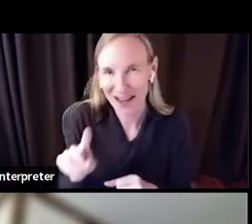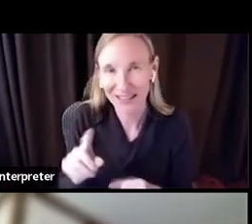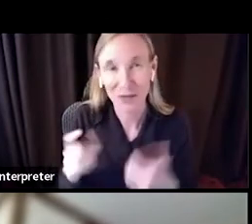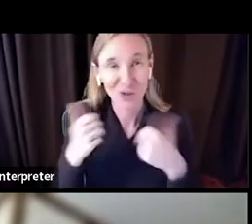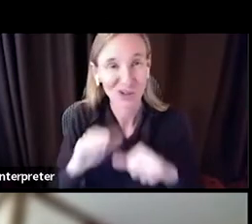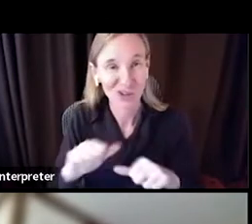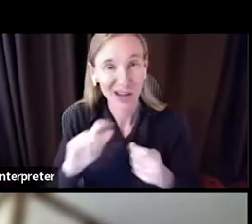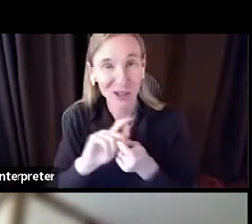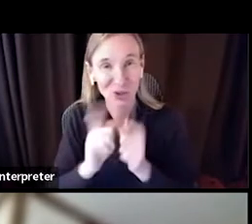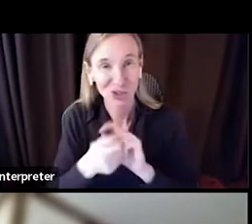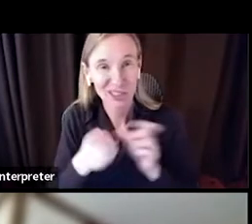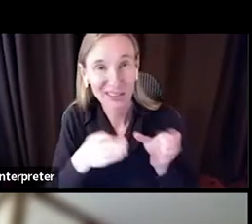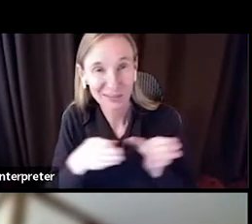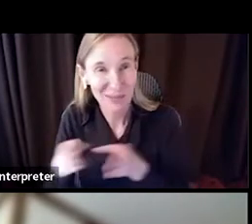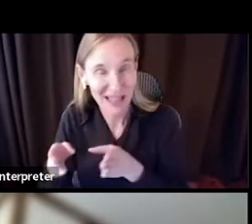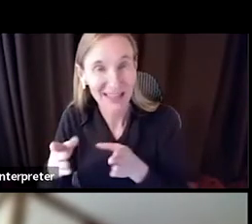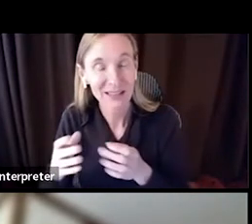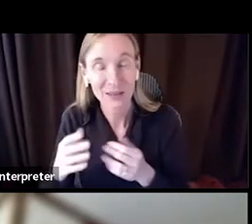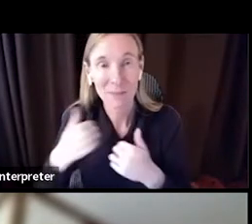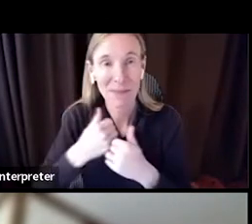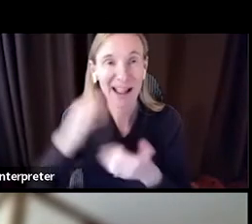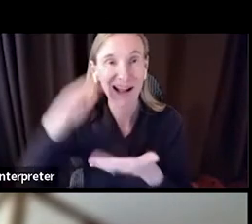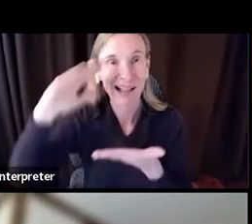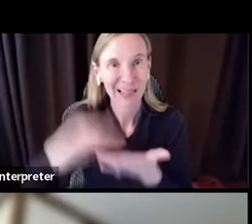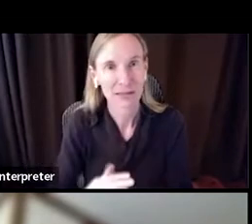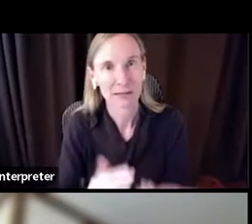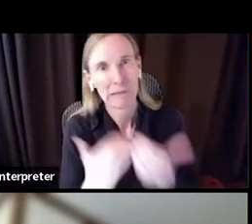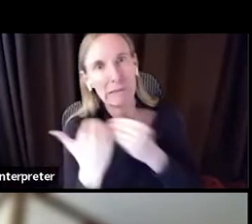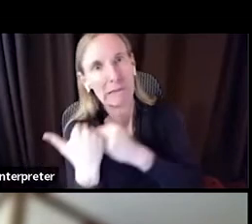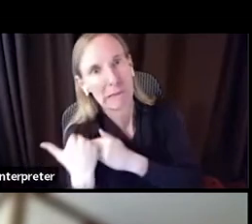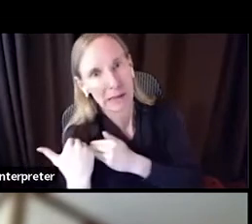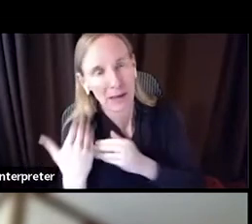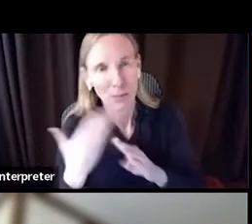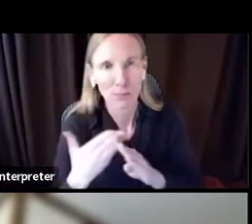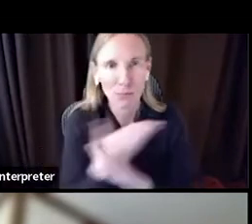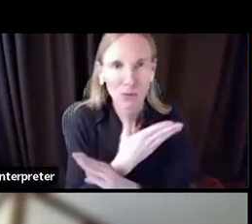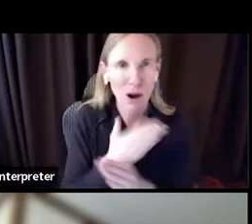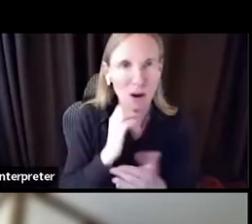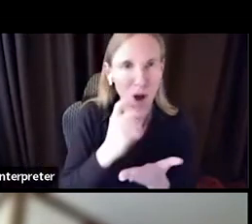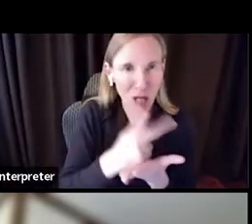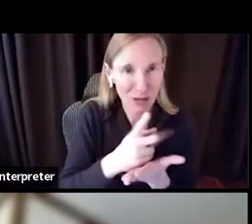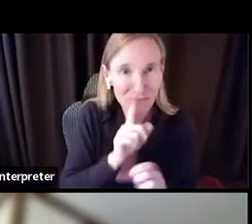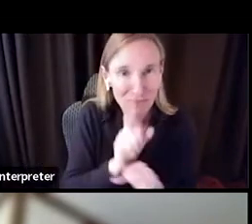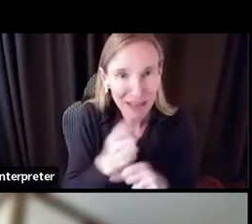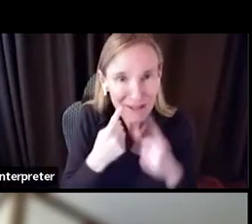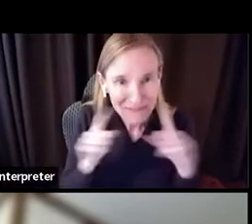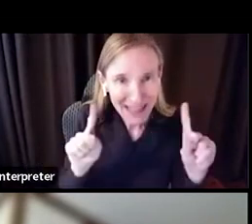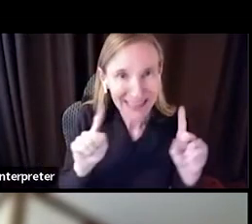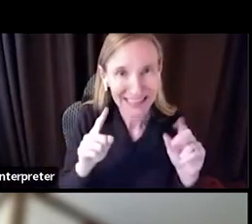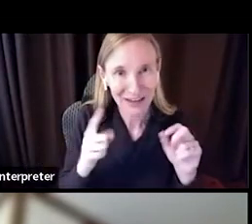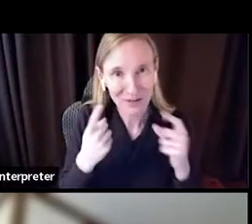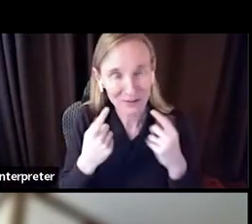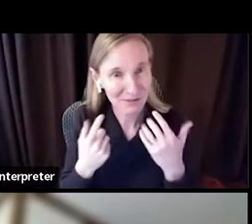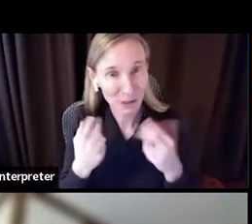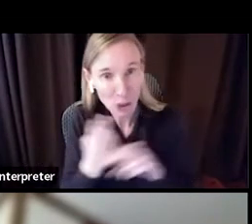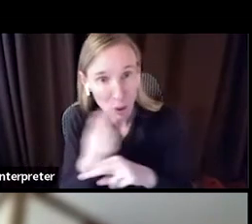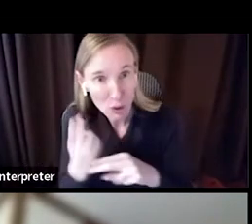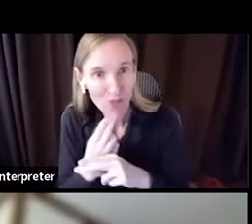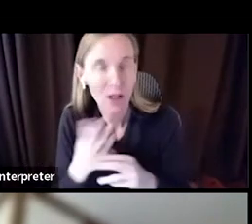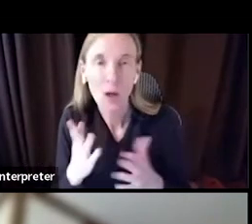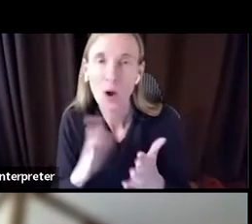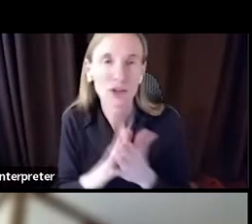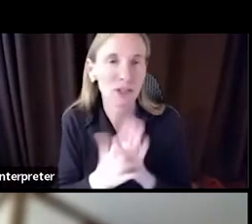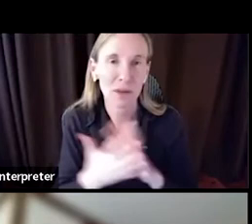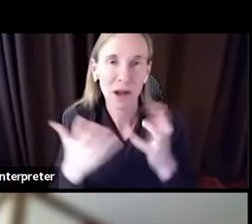underway to try to see whether they are in fact effective and useful or become an